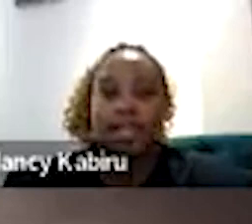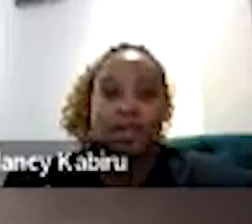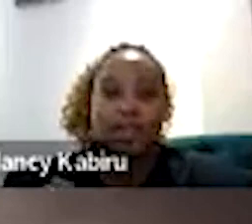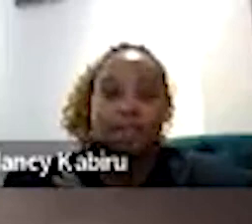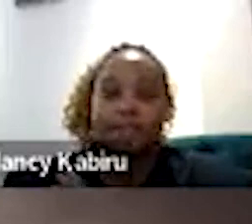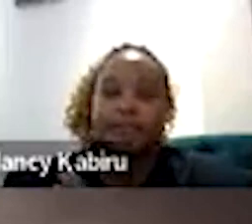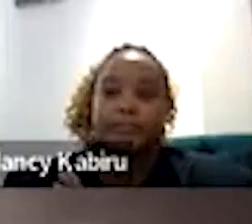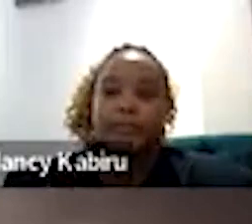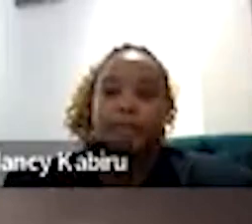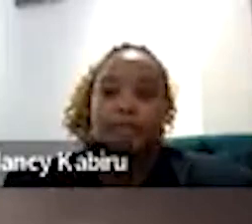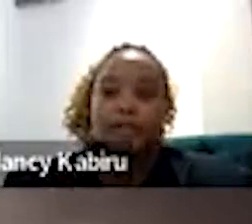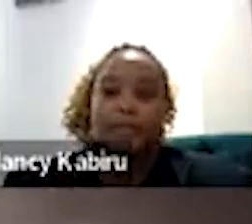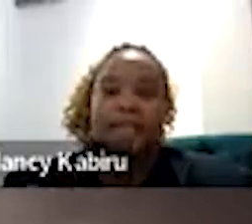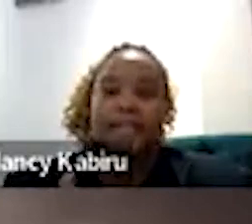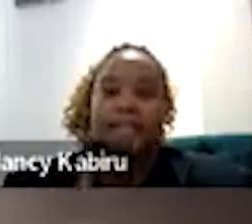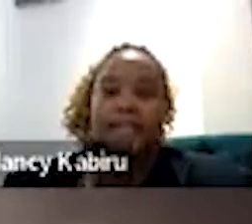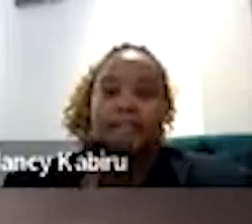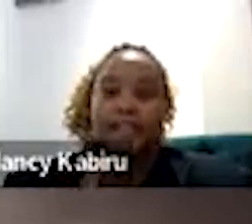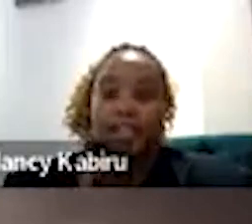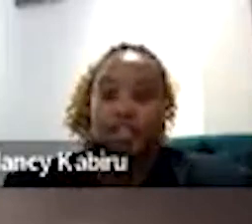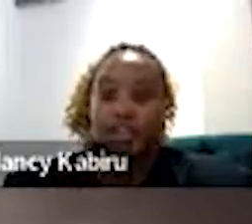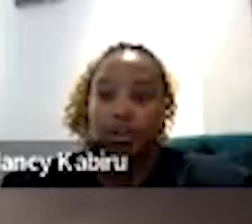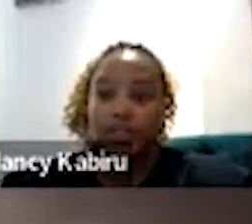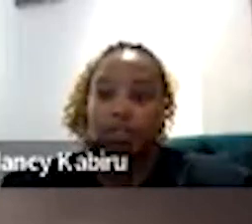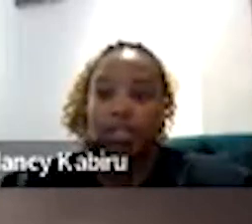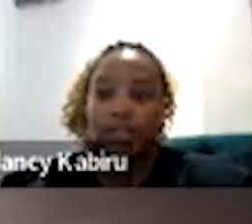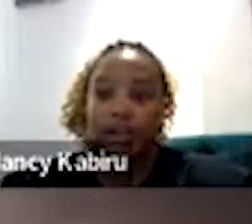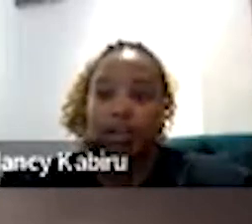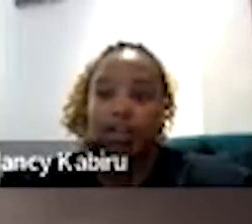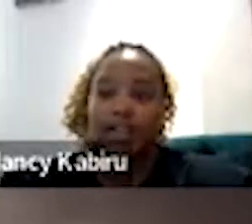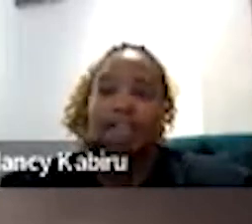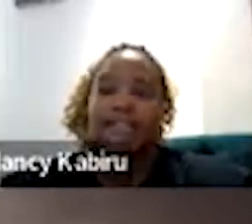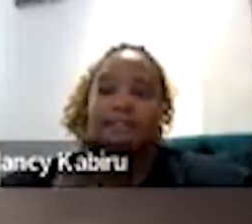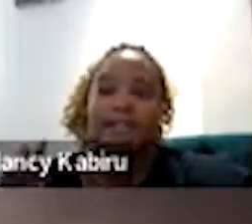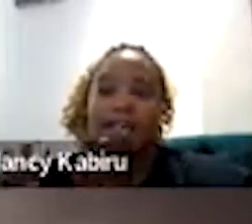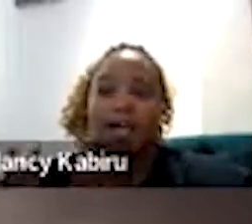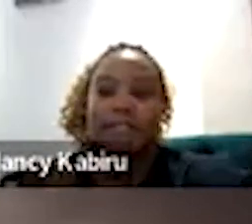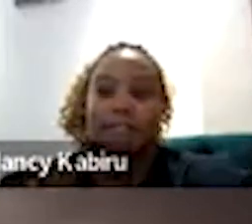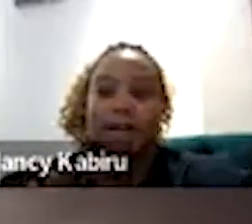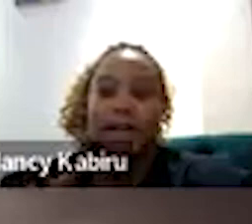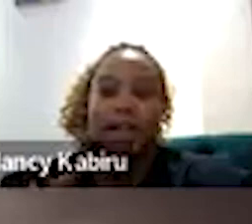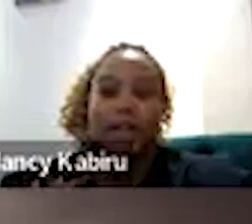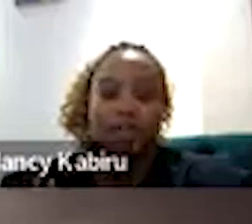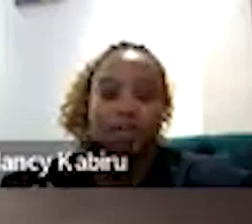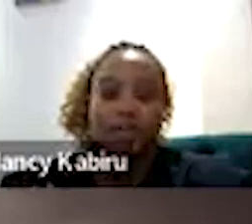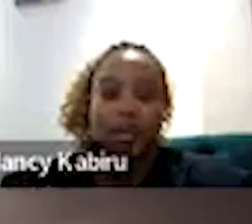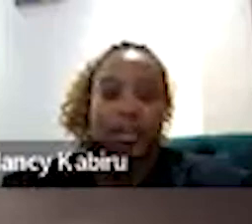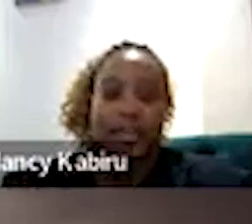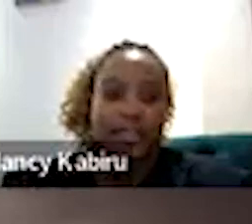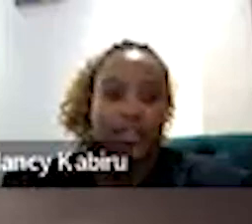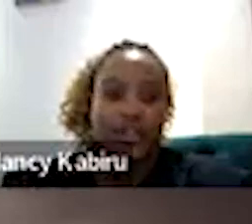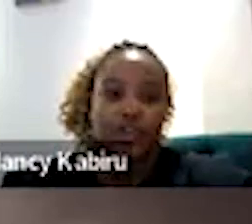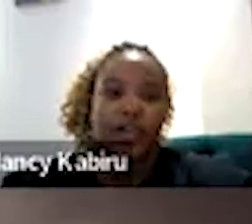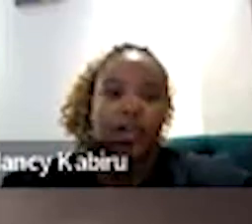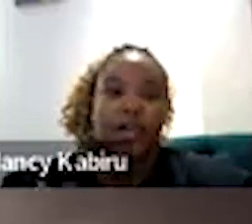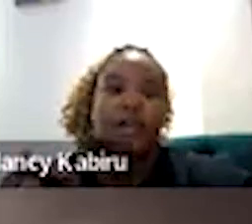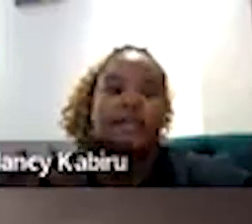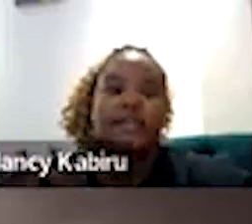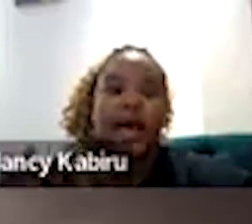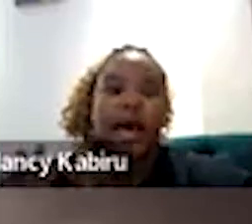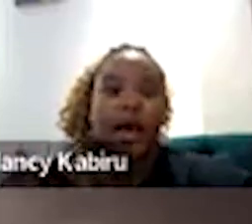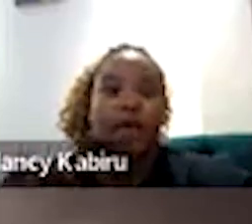to answer it. So the basic definition of mental health that has been adapted by a lot of